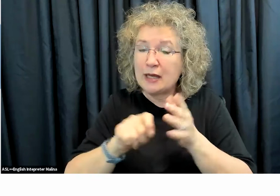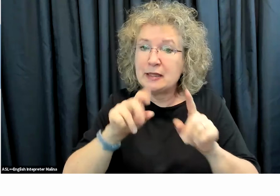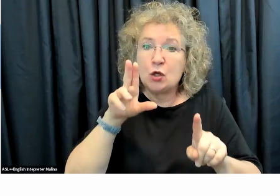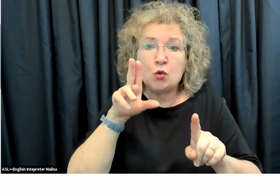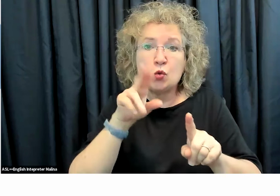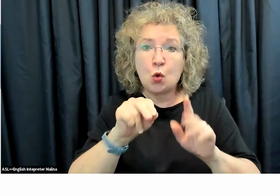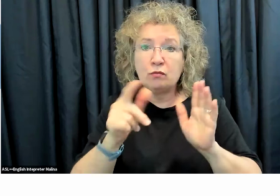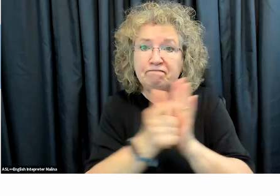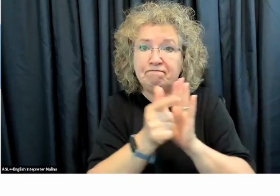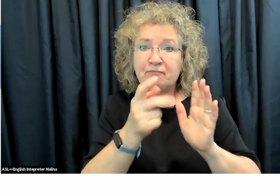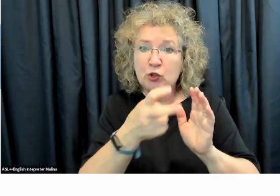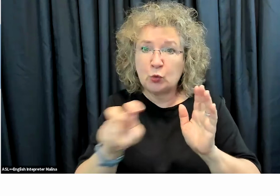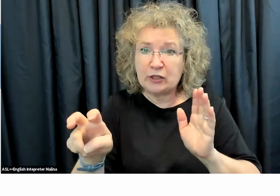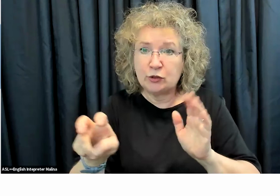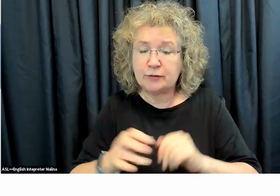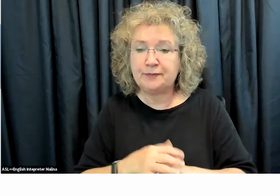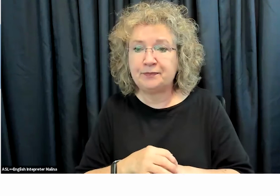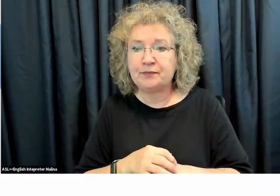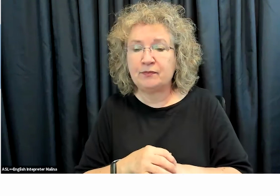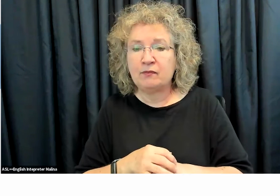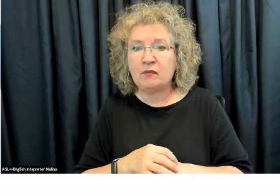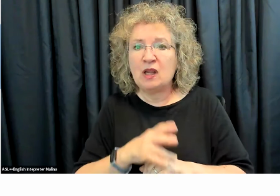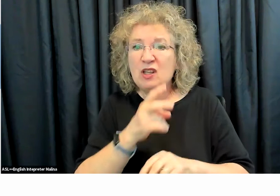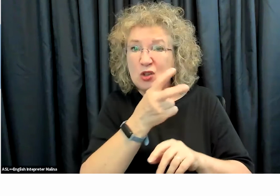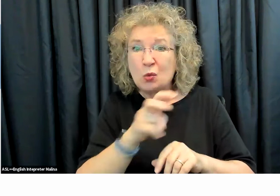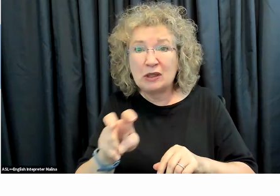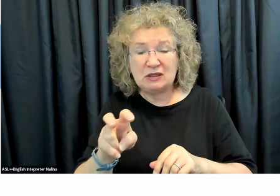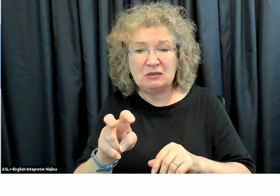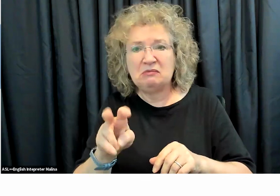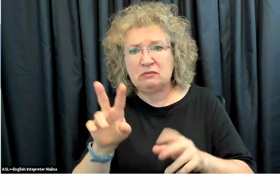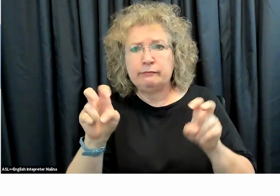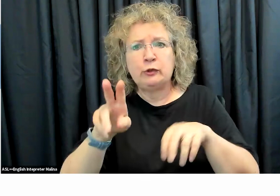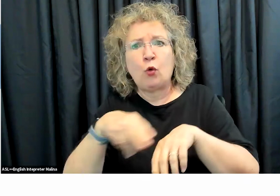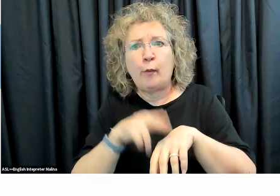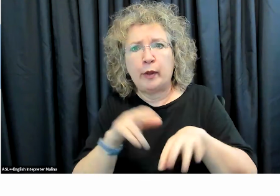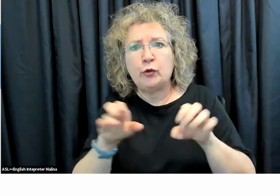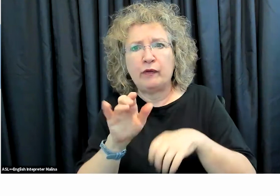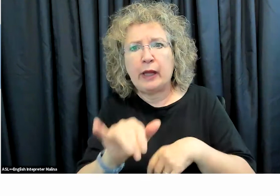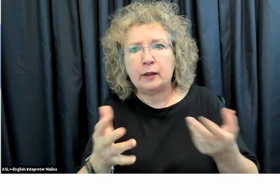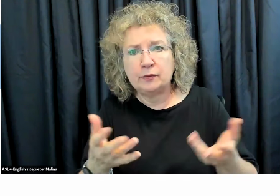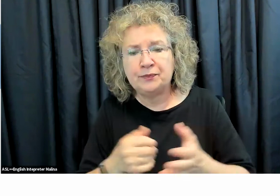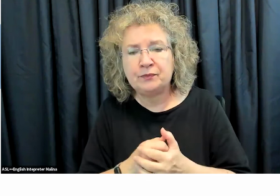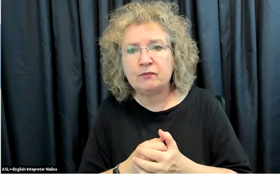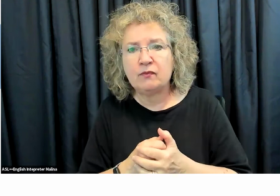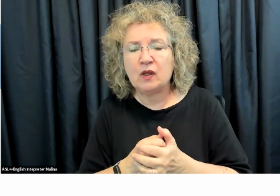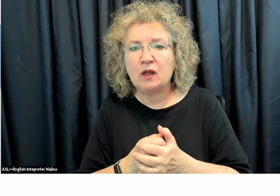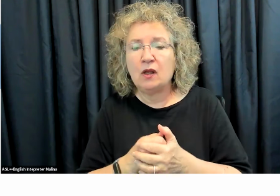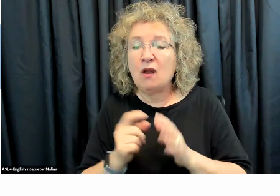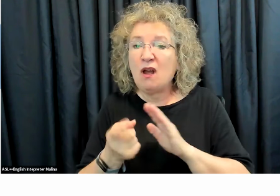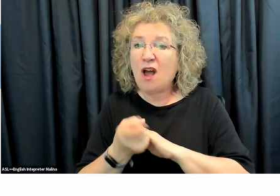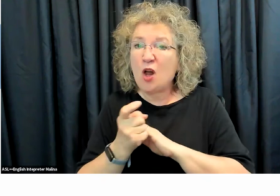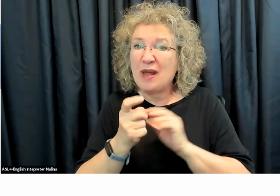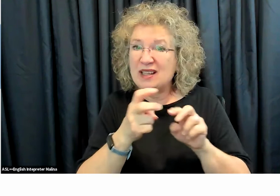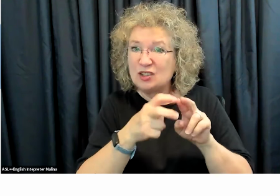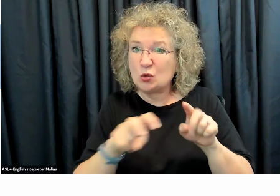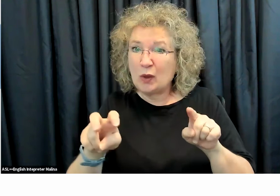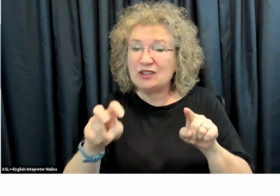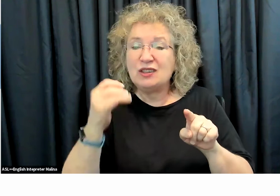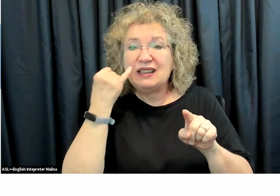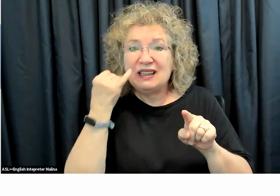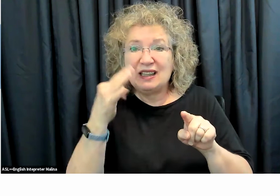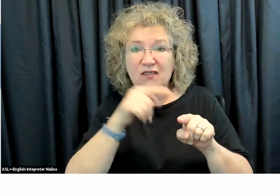it. It's actually pretty routine. As far as switching automatically if